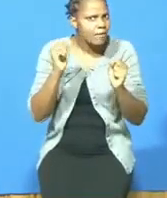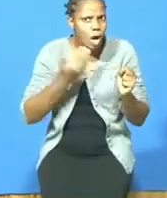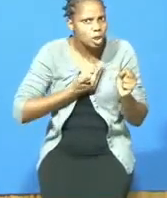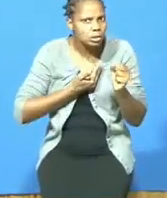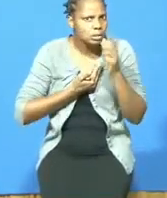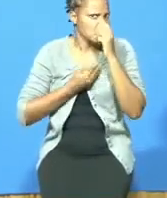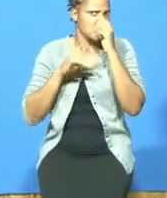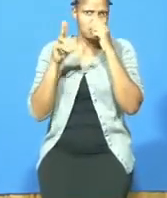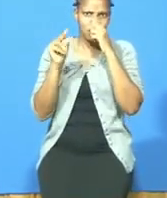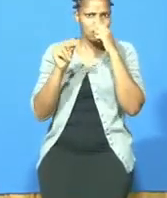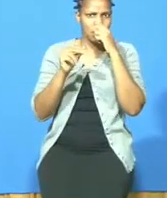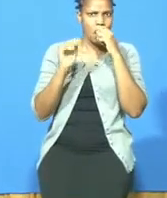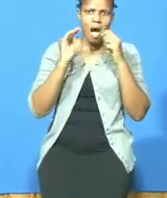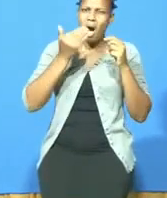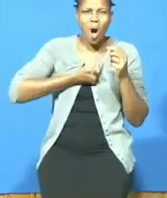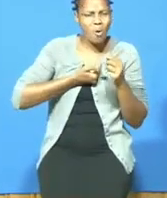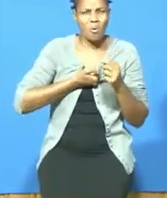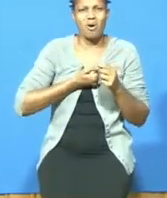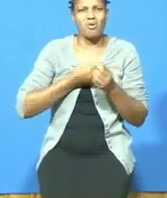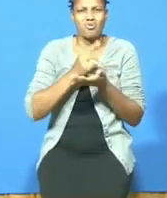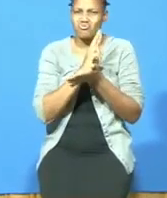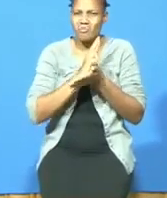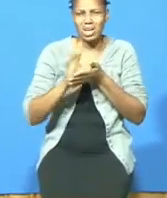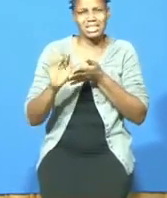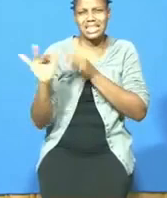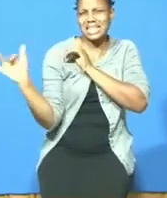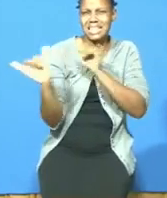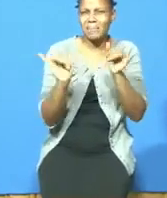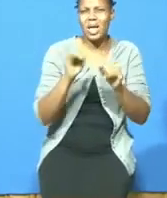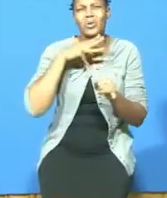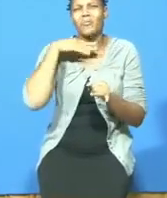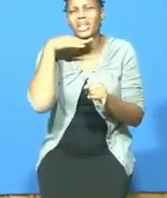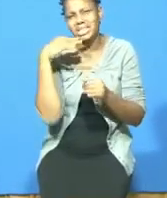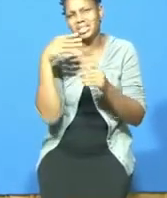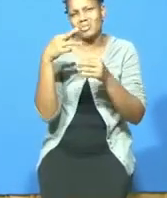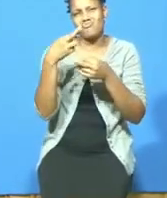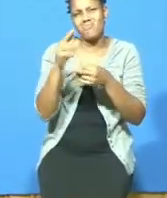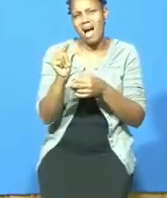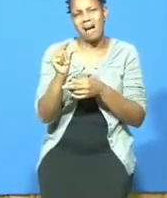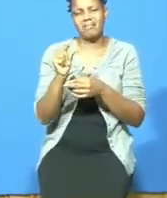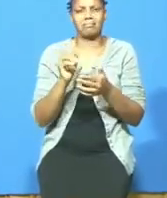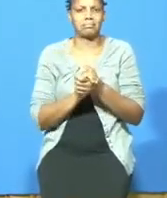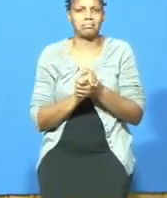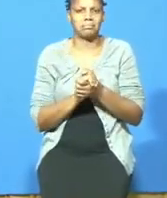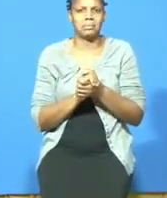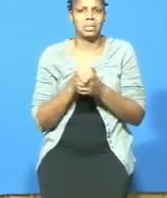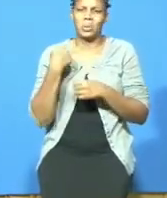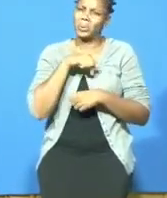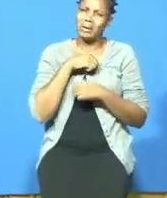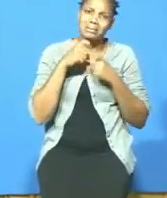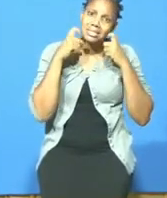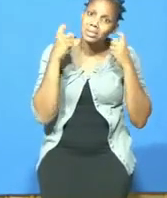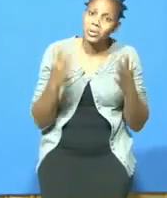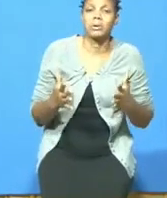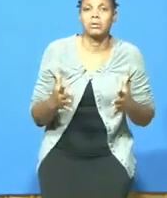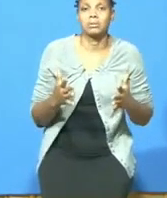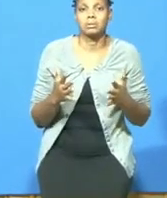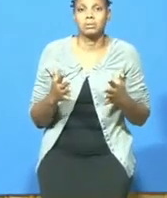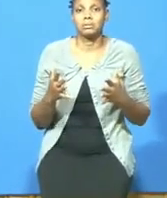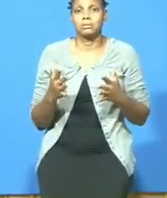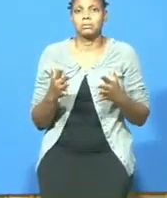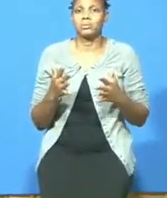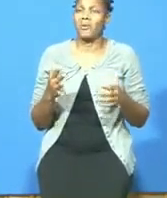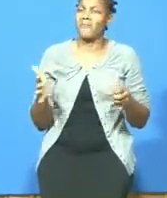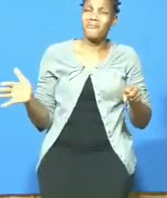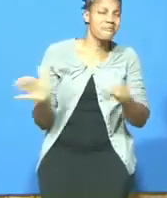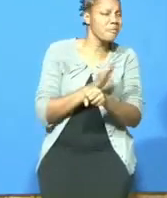our righteousness is like filthy rags. We are sinners down to the